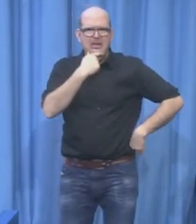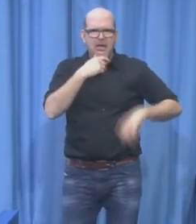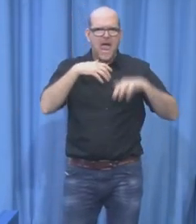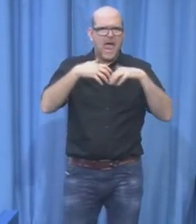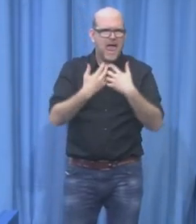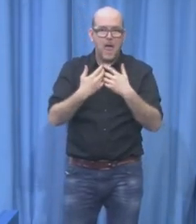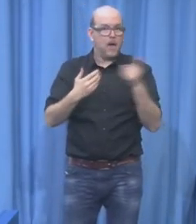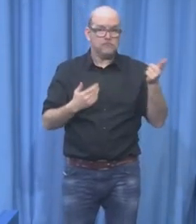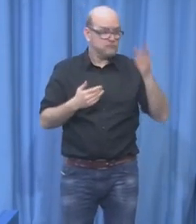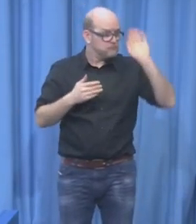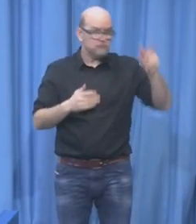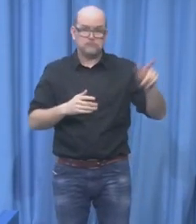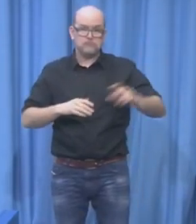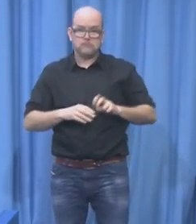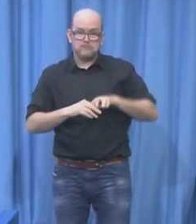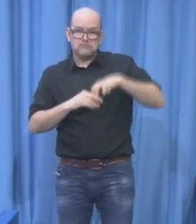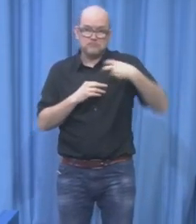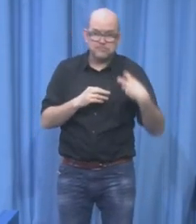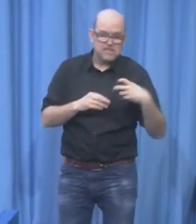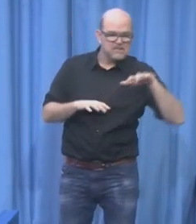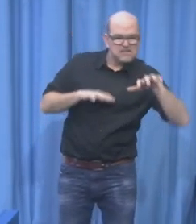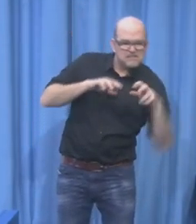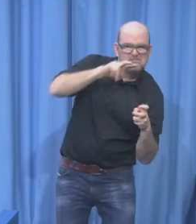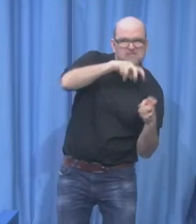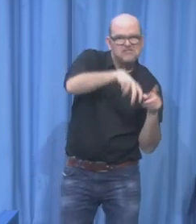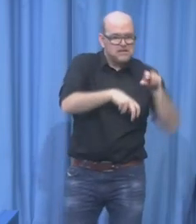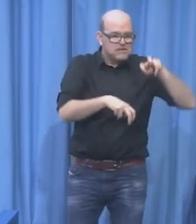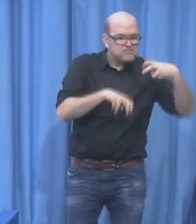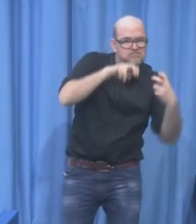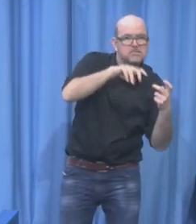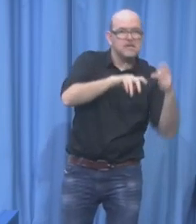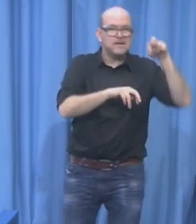how appreciative they are to have their summer jobs.